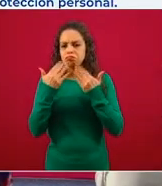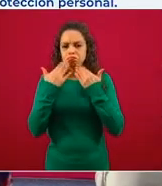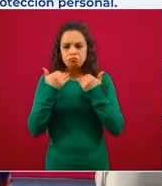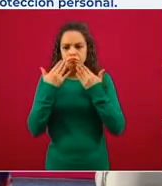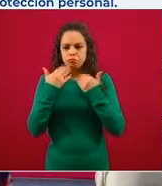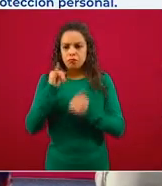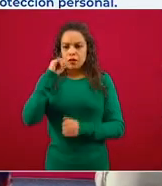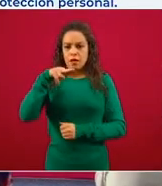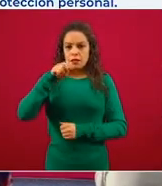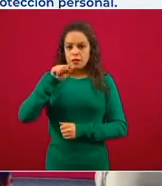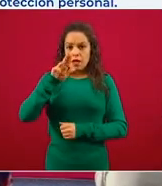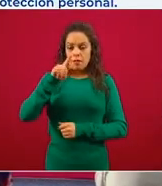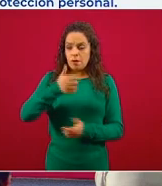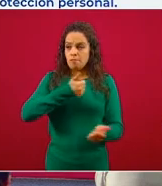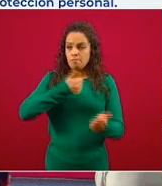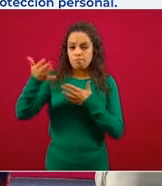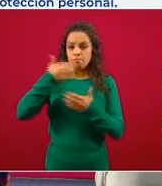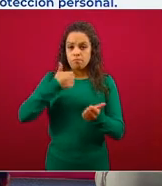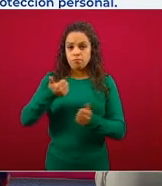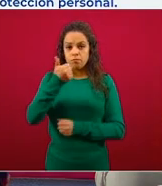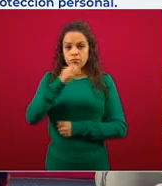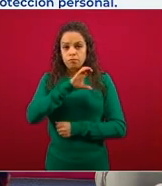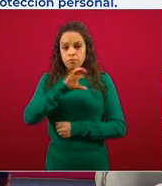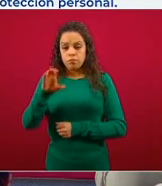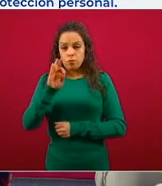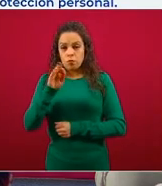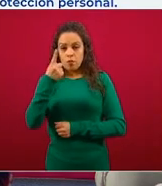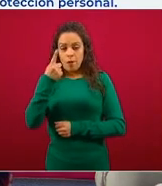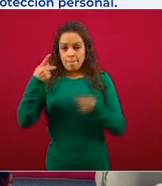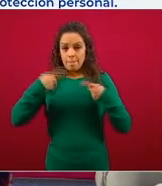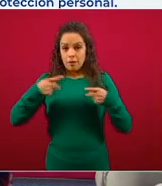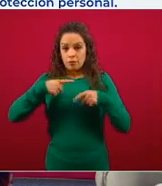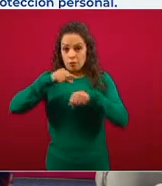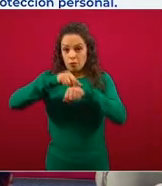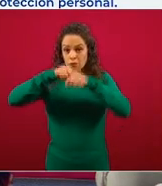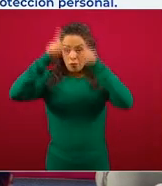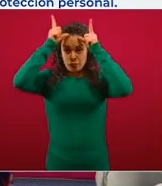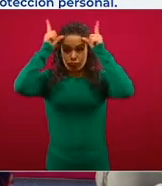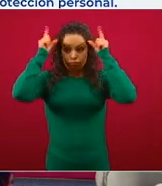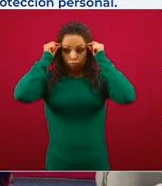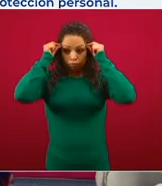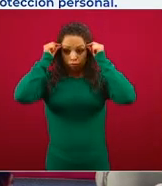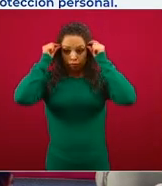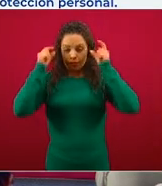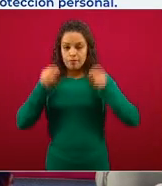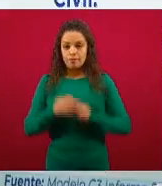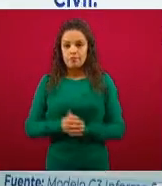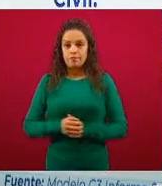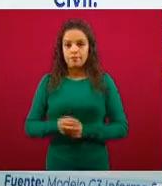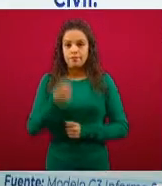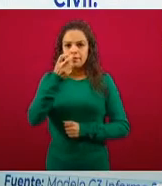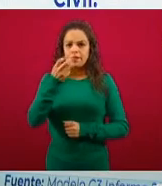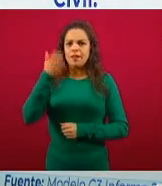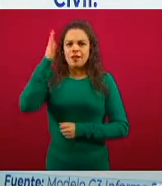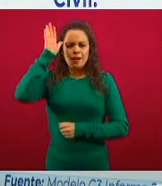INSABI sent 301 personal human resources support staff.